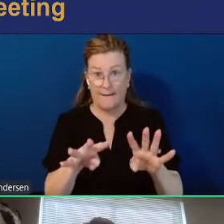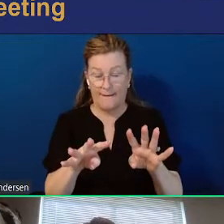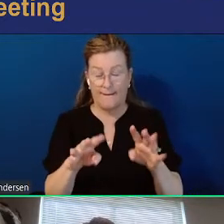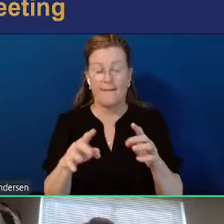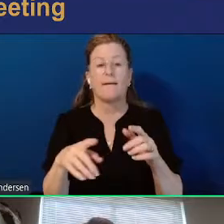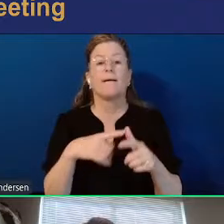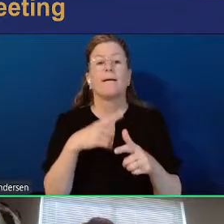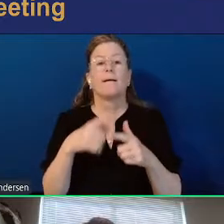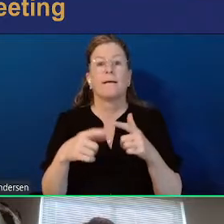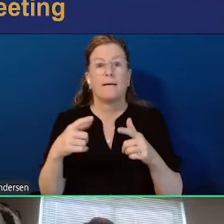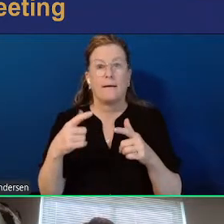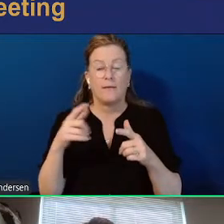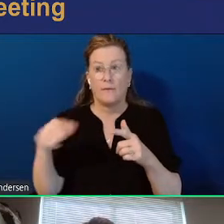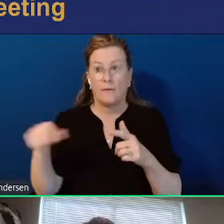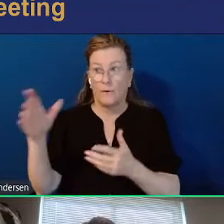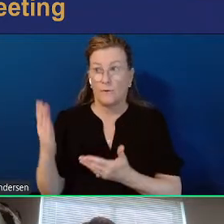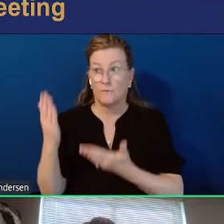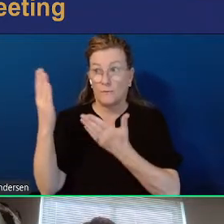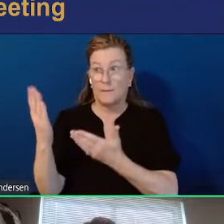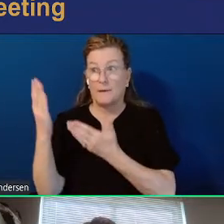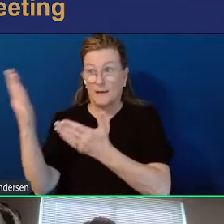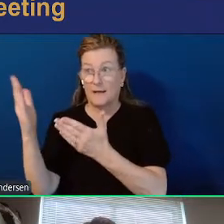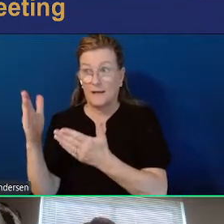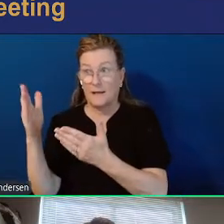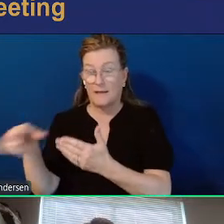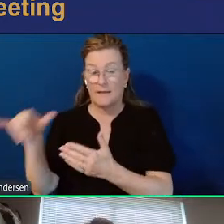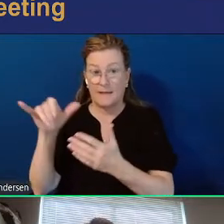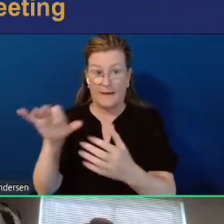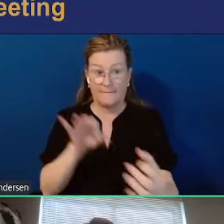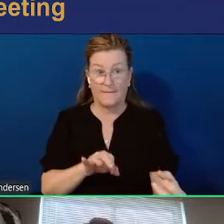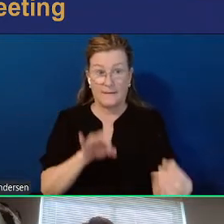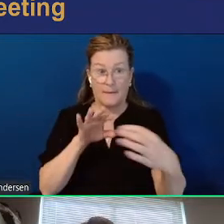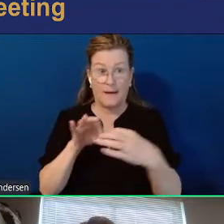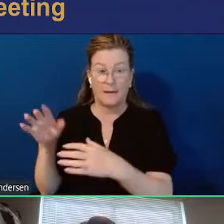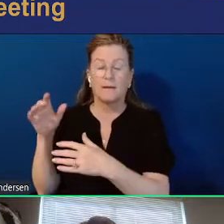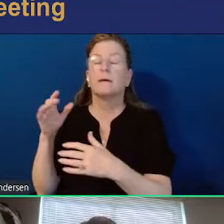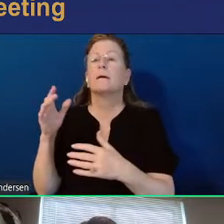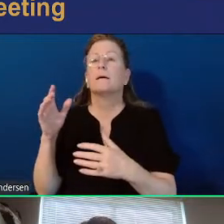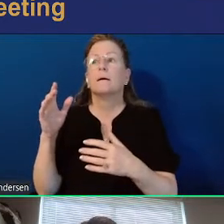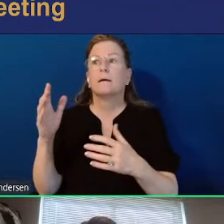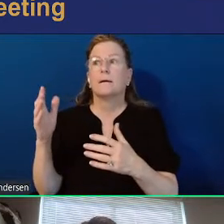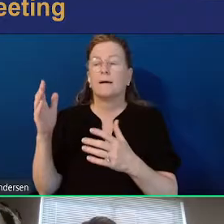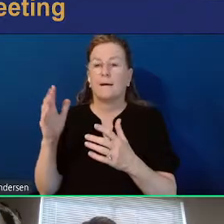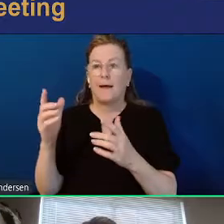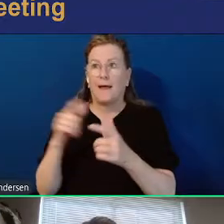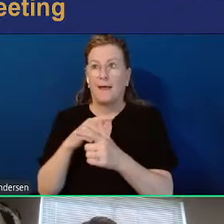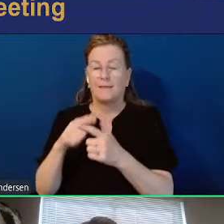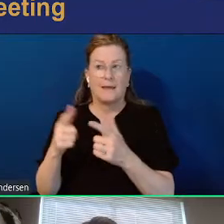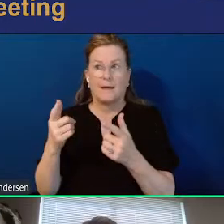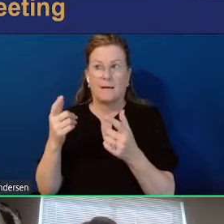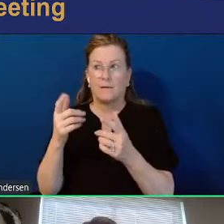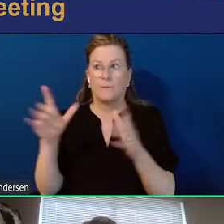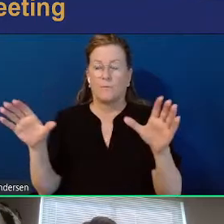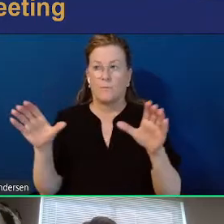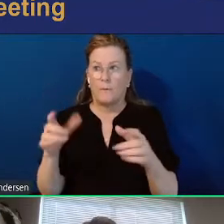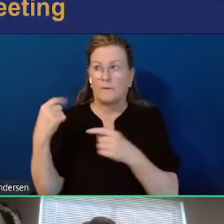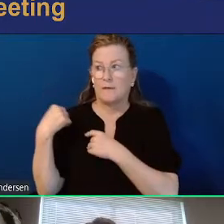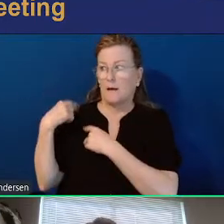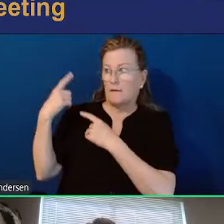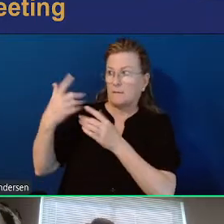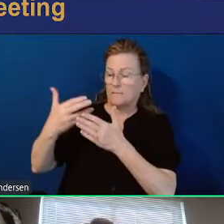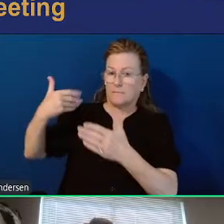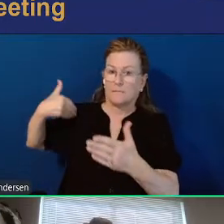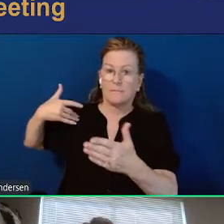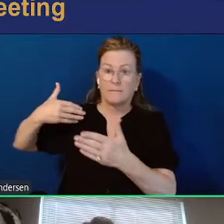take those recommendations or the feedback we get from that. We take our previous experiences of providing enrichment